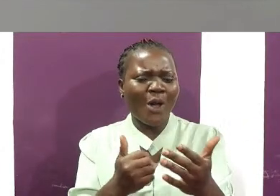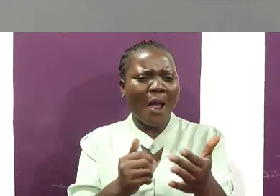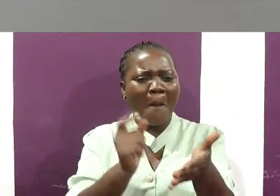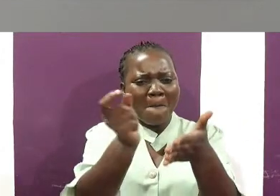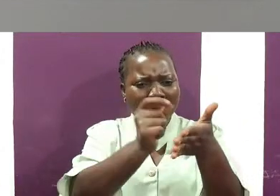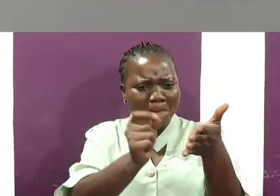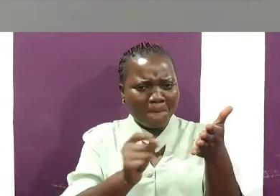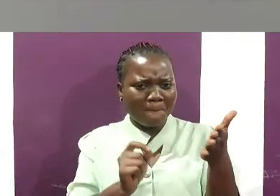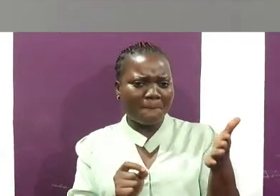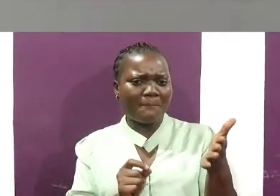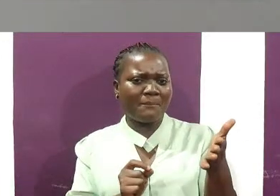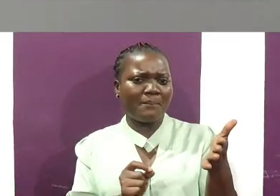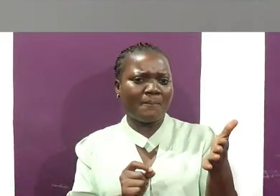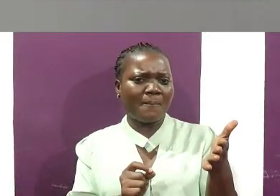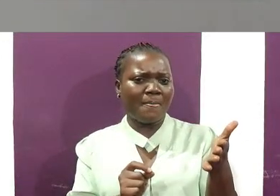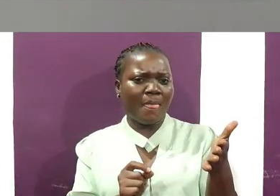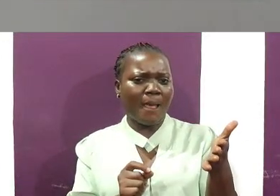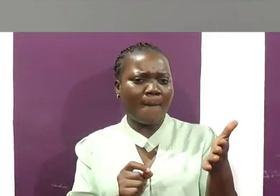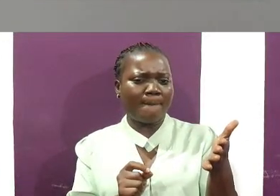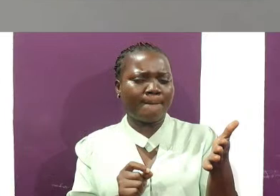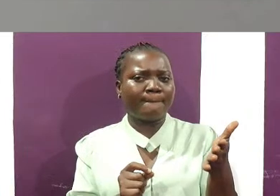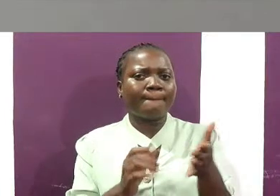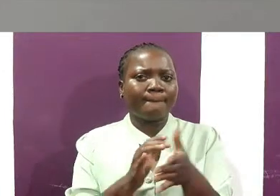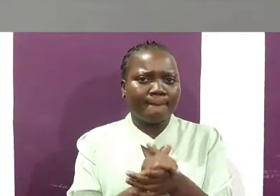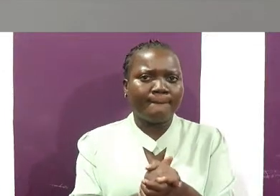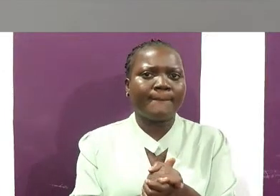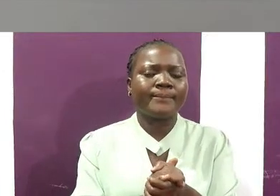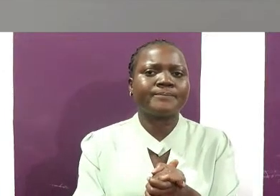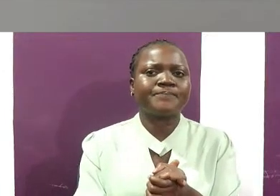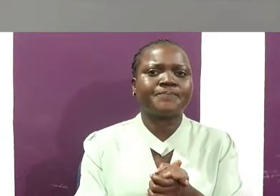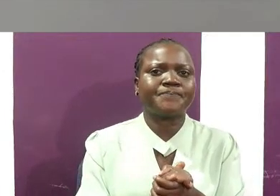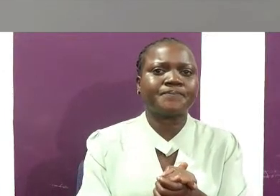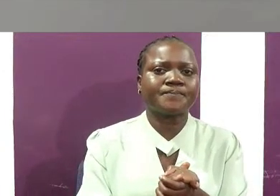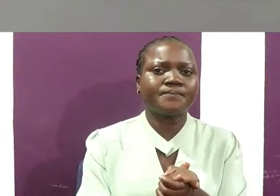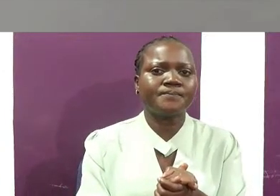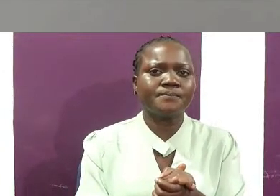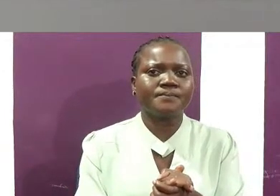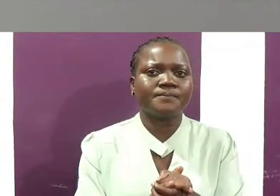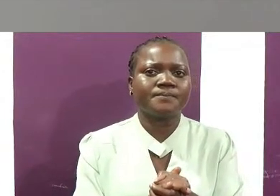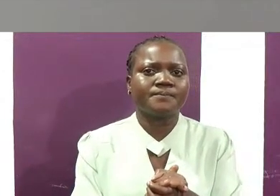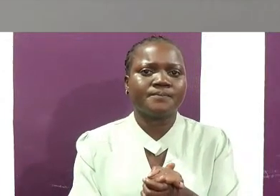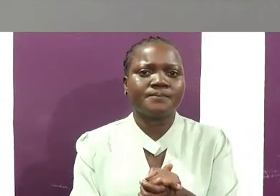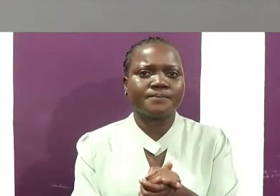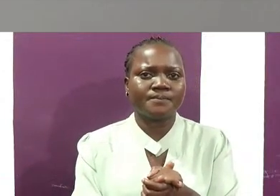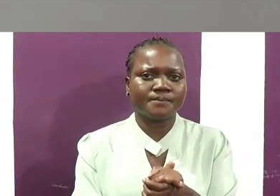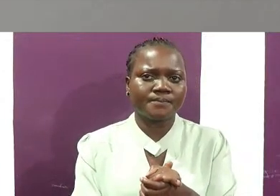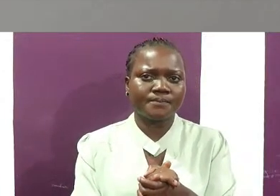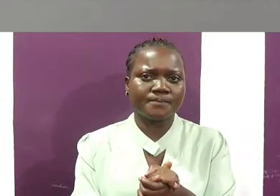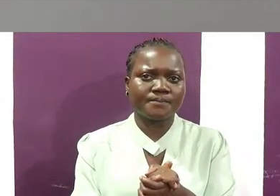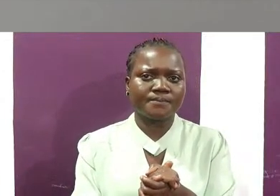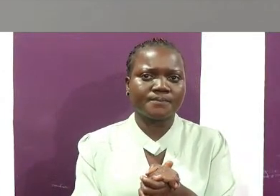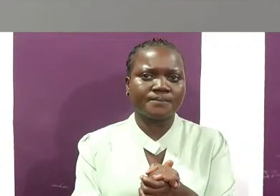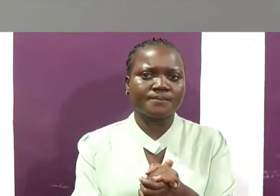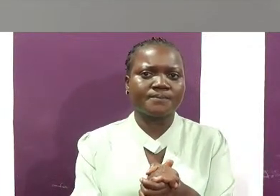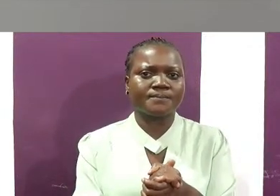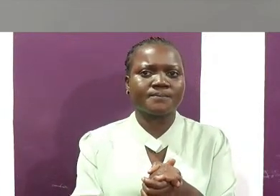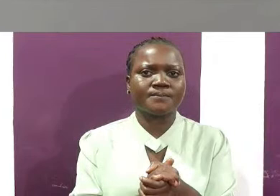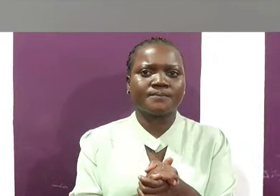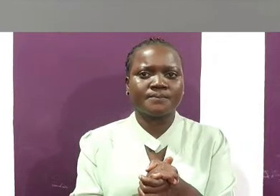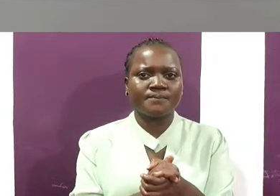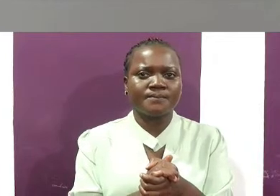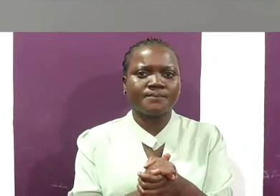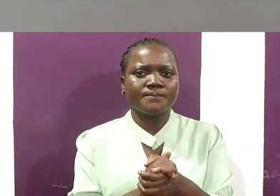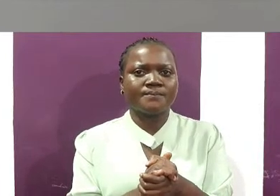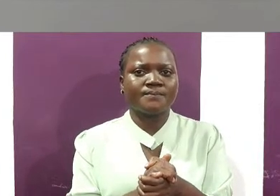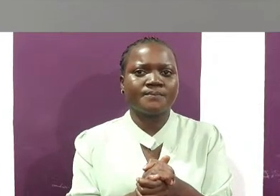And he opens up the very next chapter in chapter 3 by calling these Galatians' departure from the